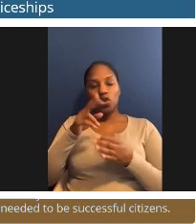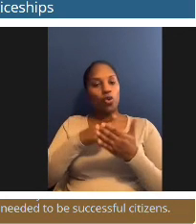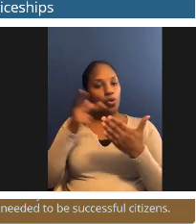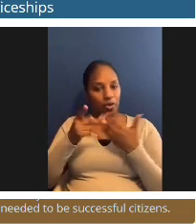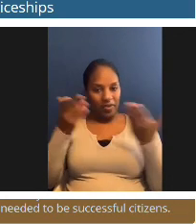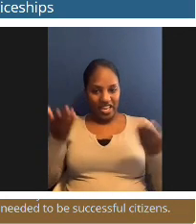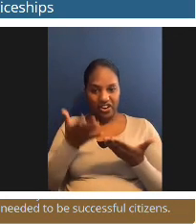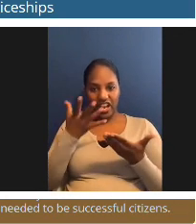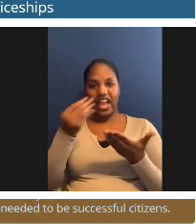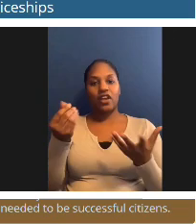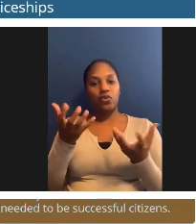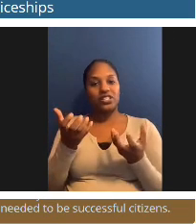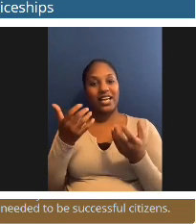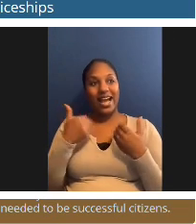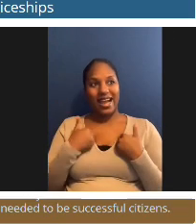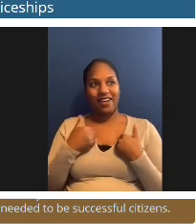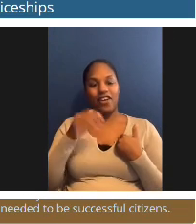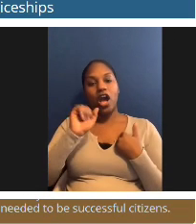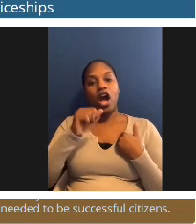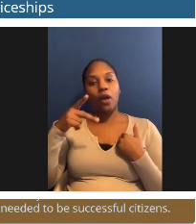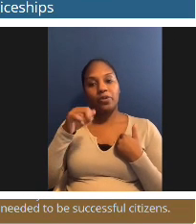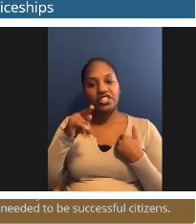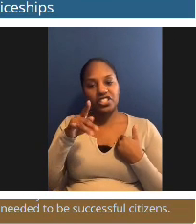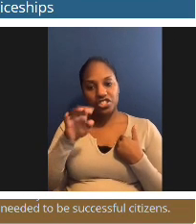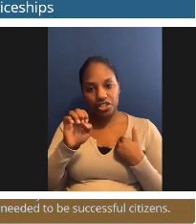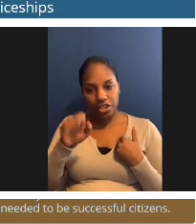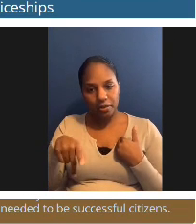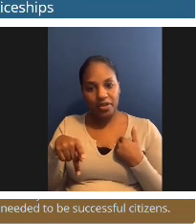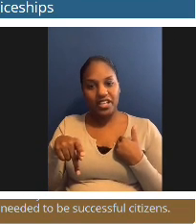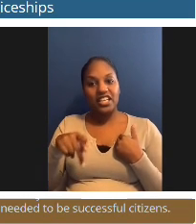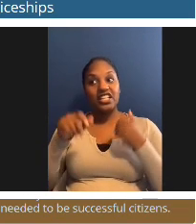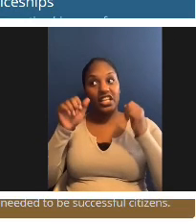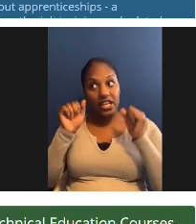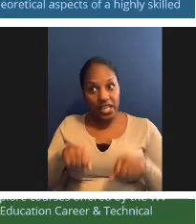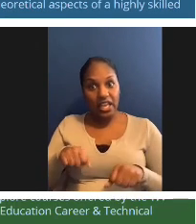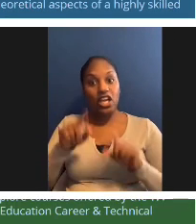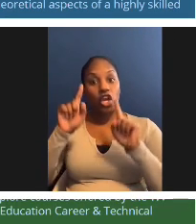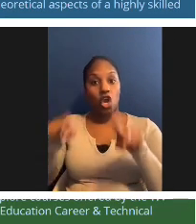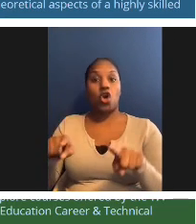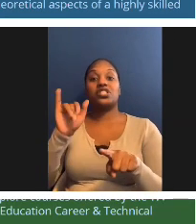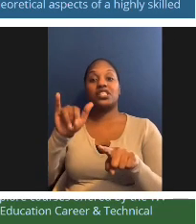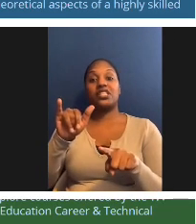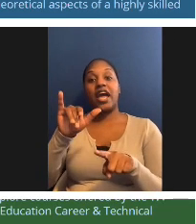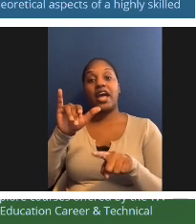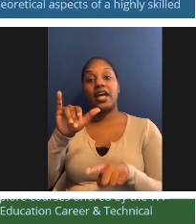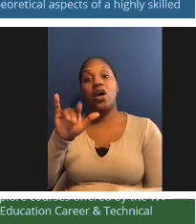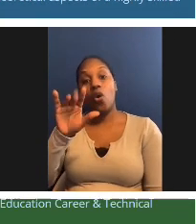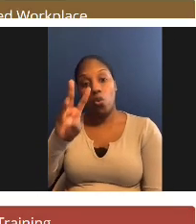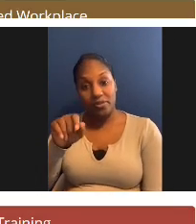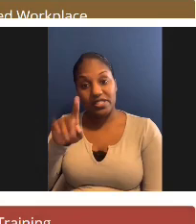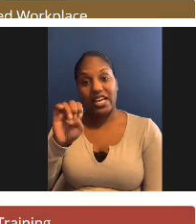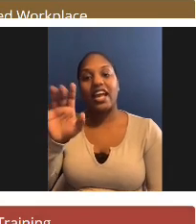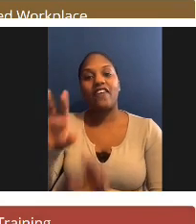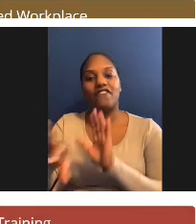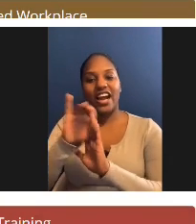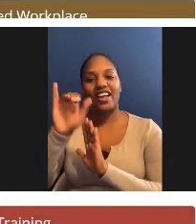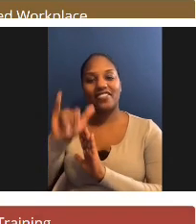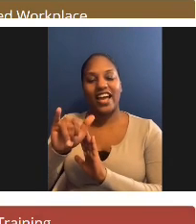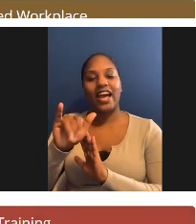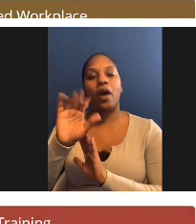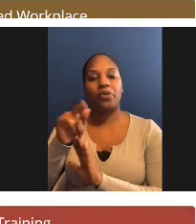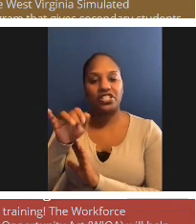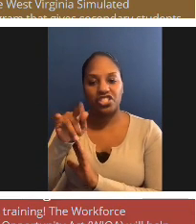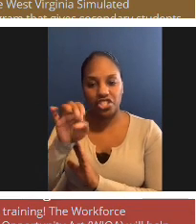an apprenticeship, they could go here and find one in their new state and city. This is a link to all